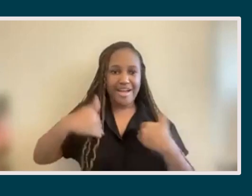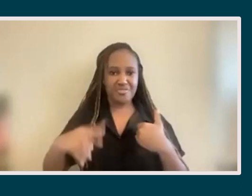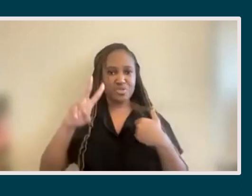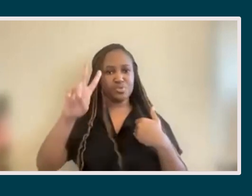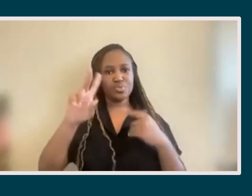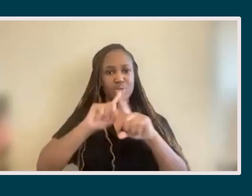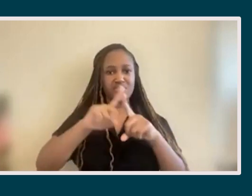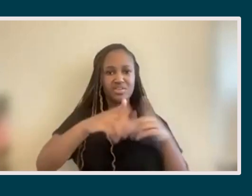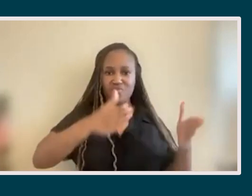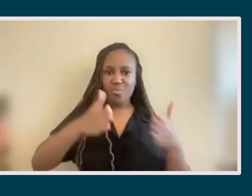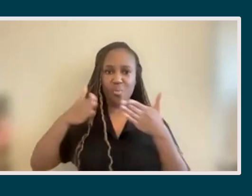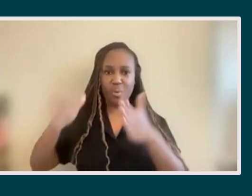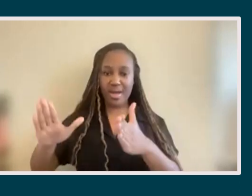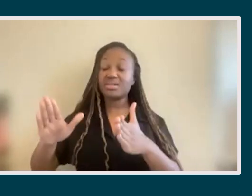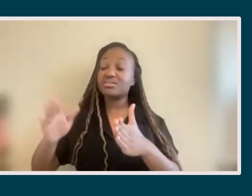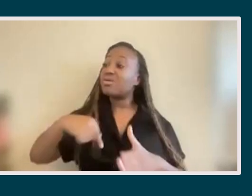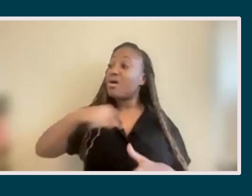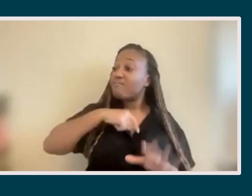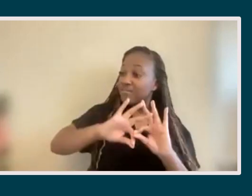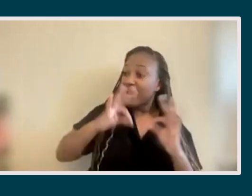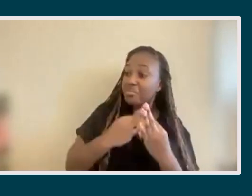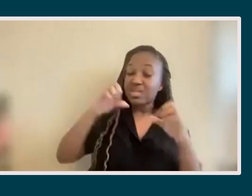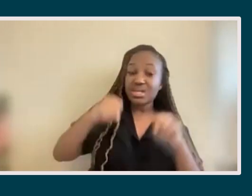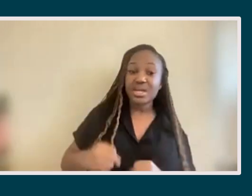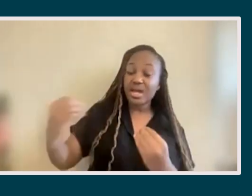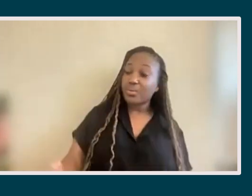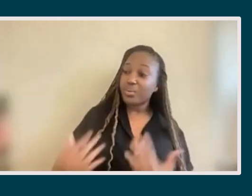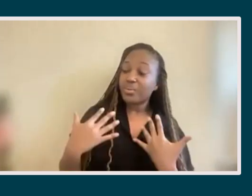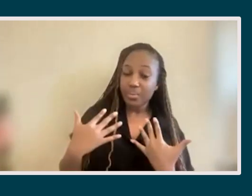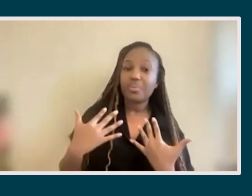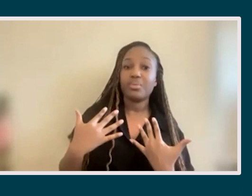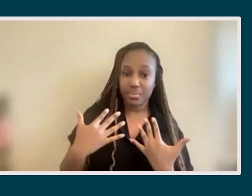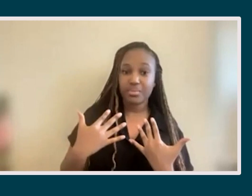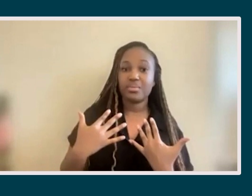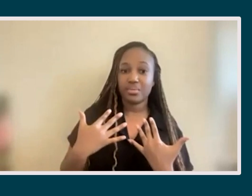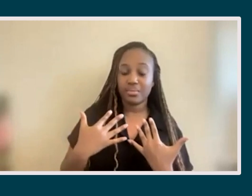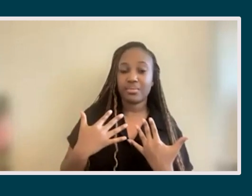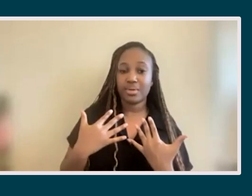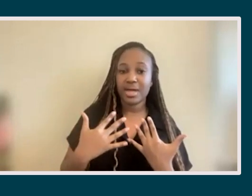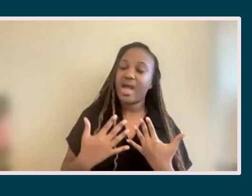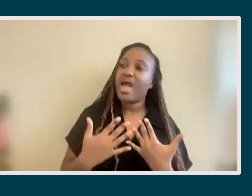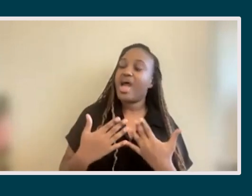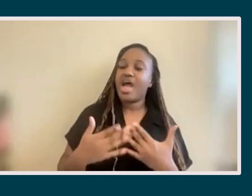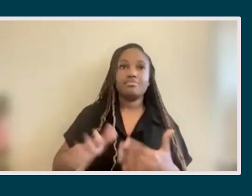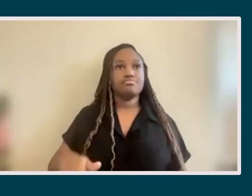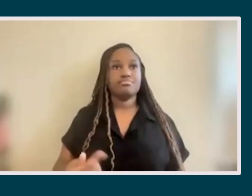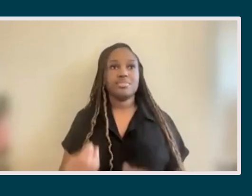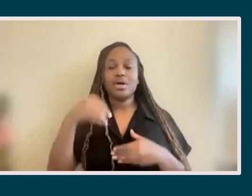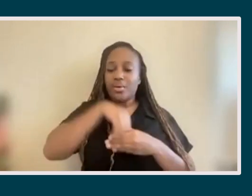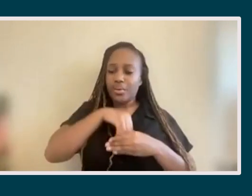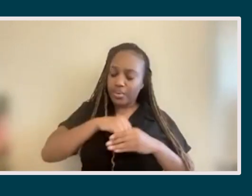by our carers and take that drive for activism, that drive